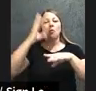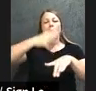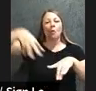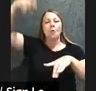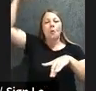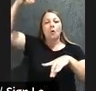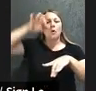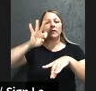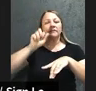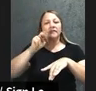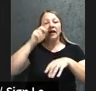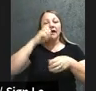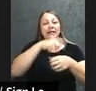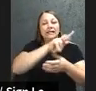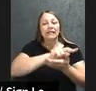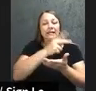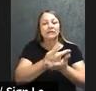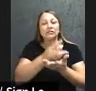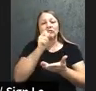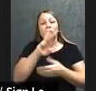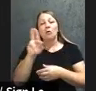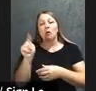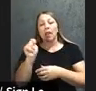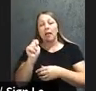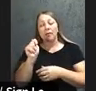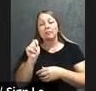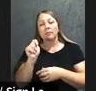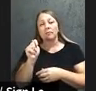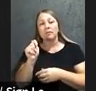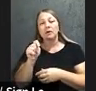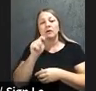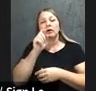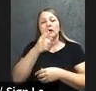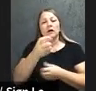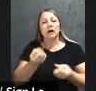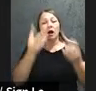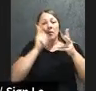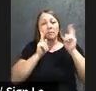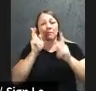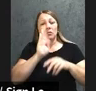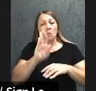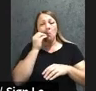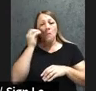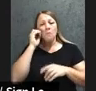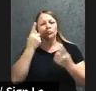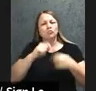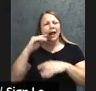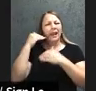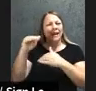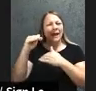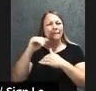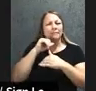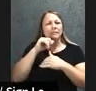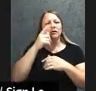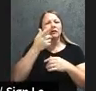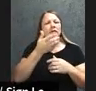kitchen, and use fans in your house, and limit the number of visitors that come in and out of your house. Gather outside wherever